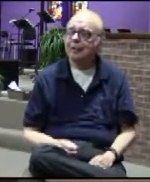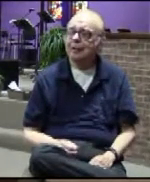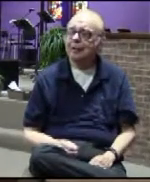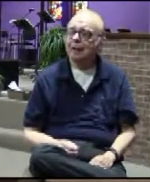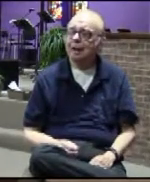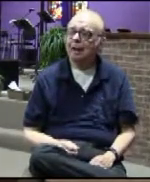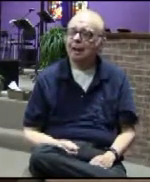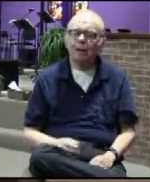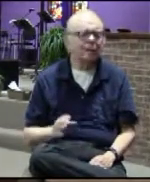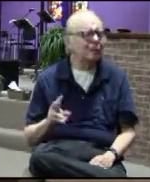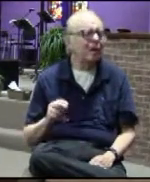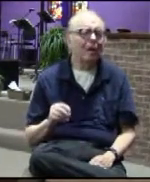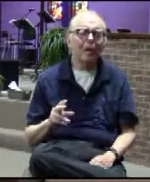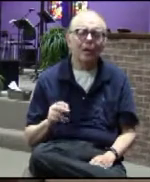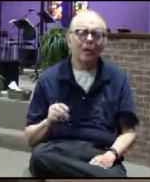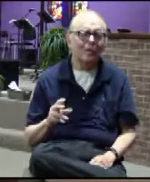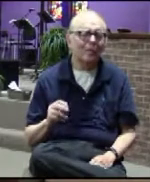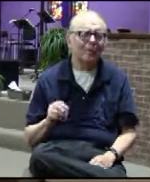no